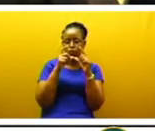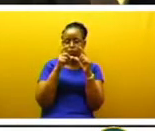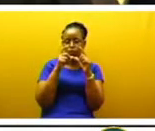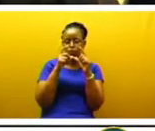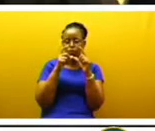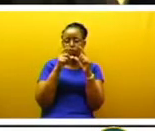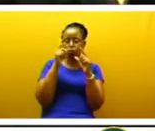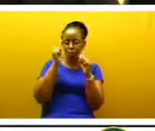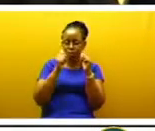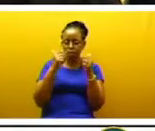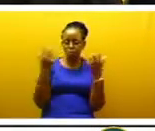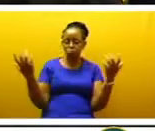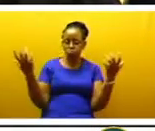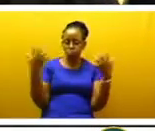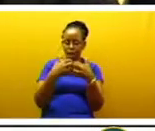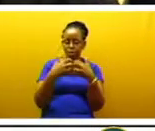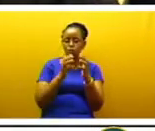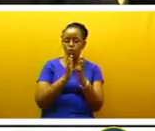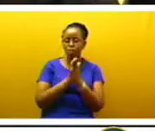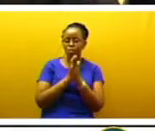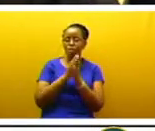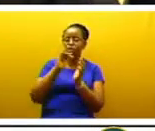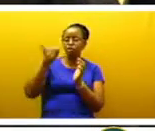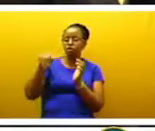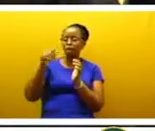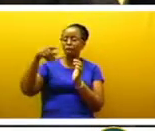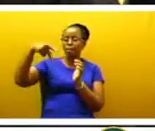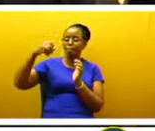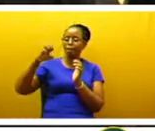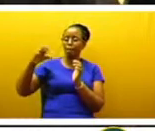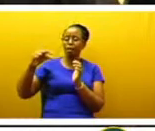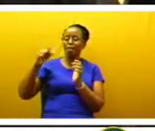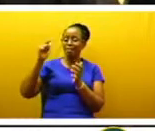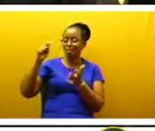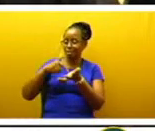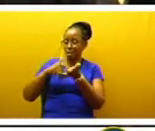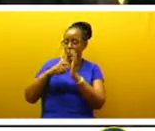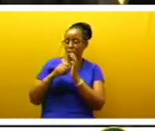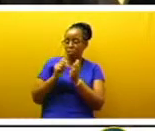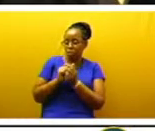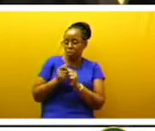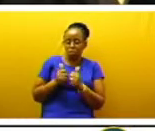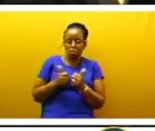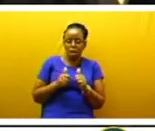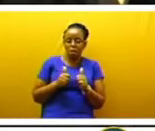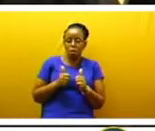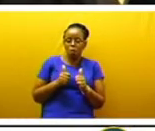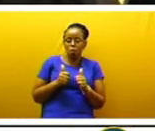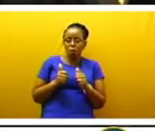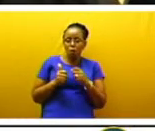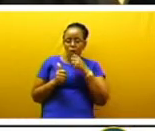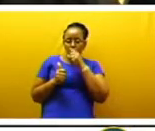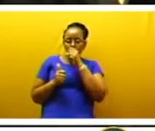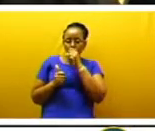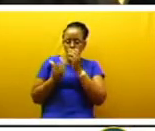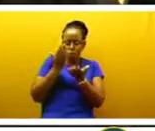JPEG. That requirement was never changed unless it was changed